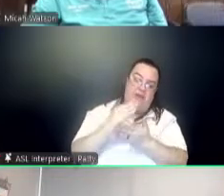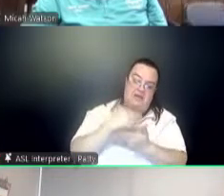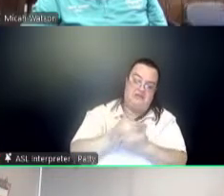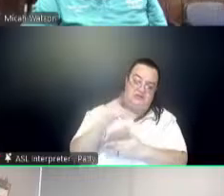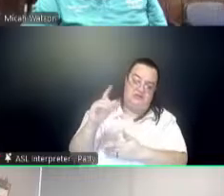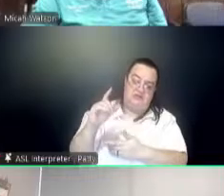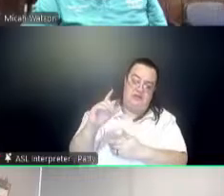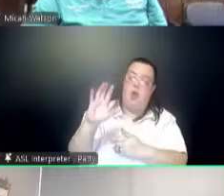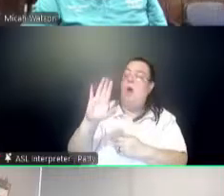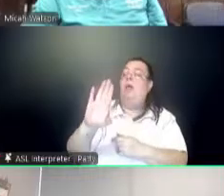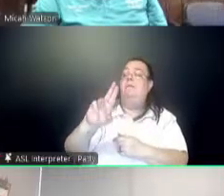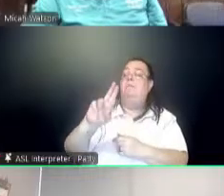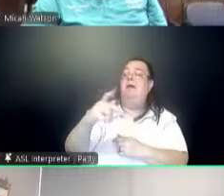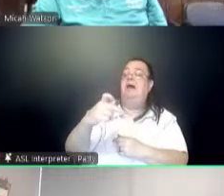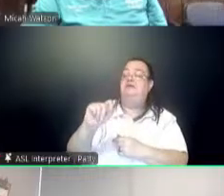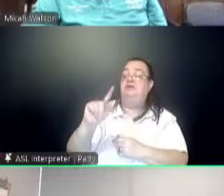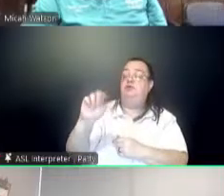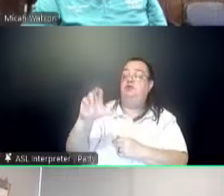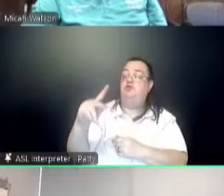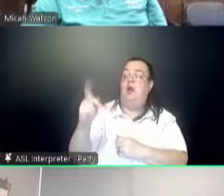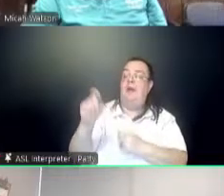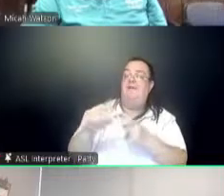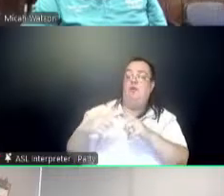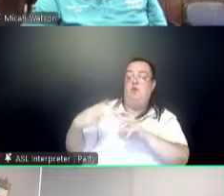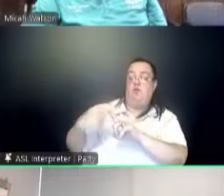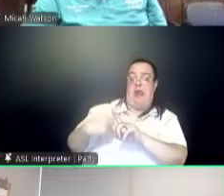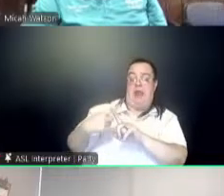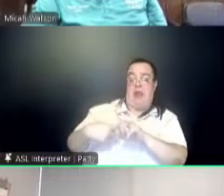rent one time to